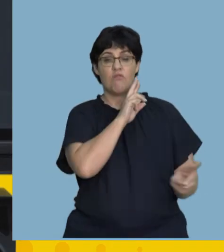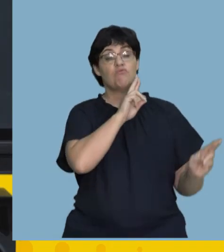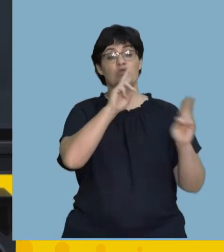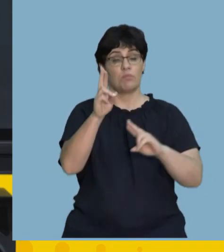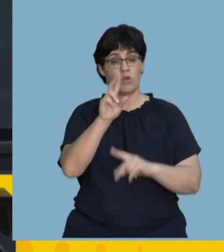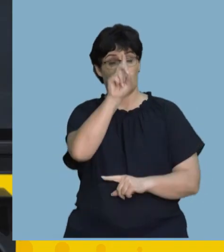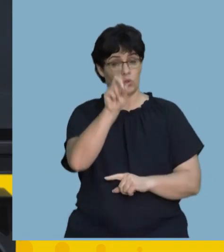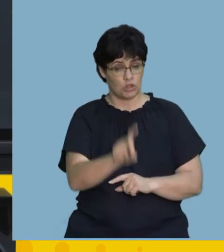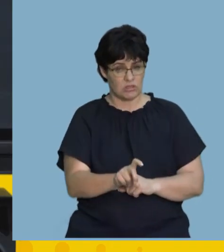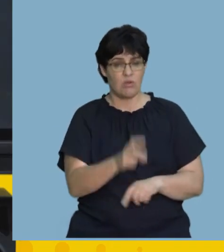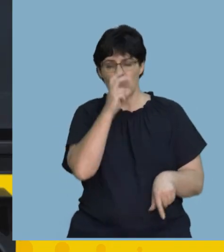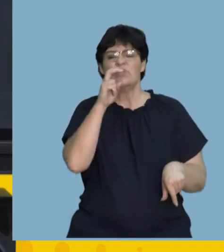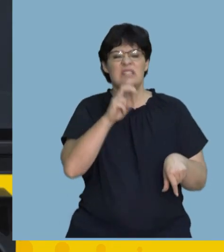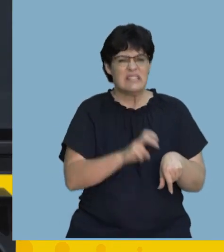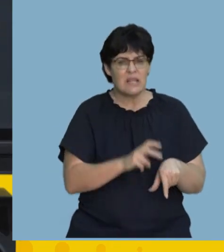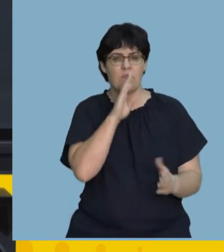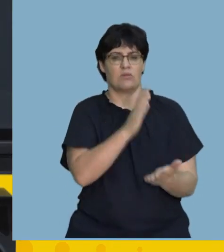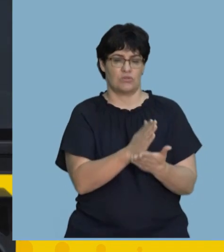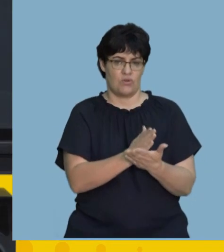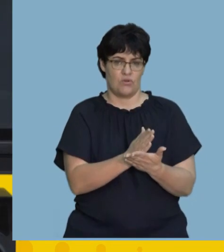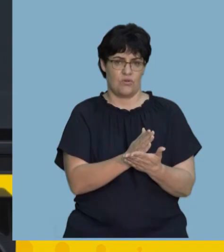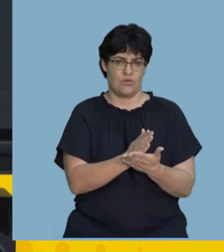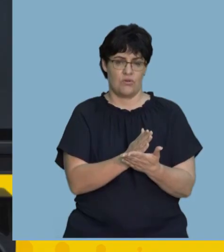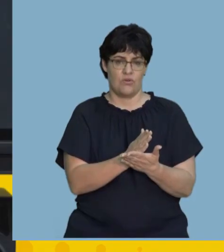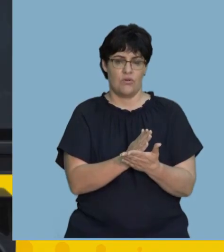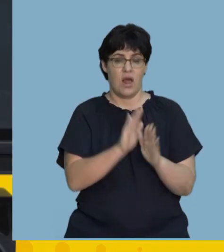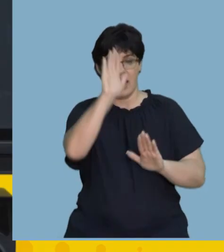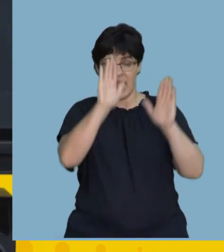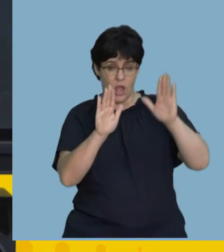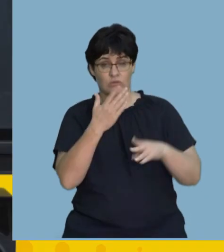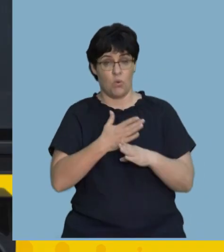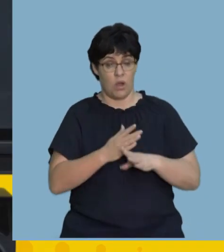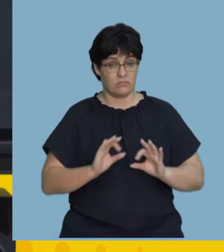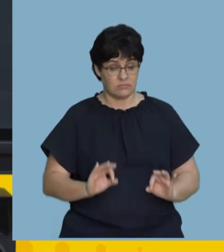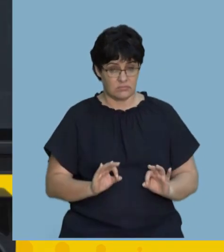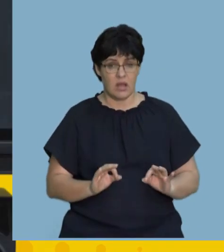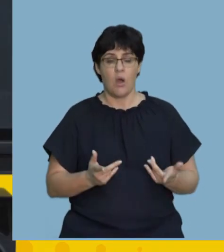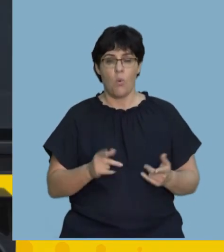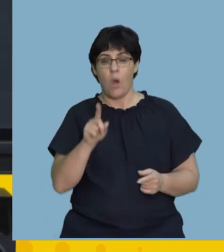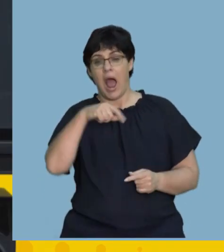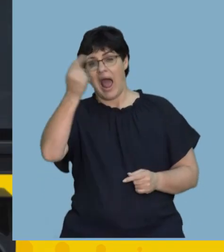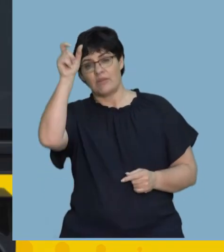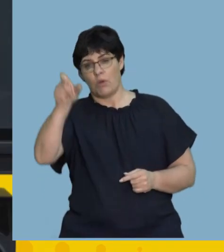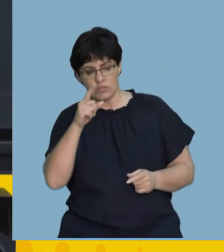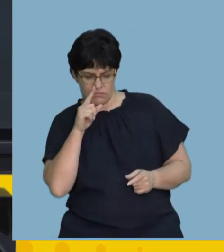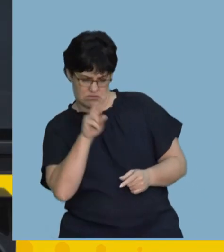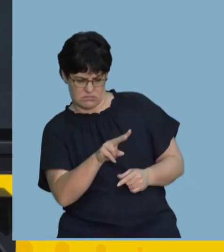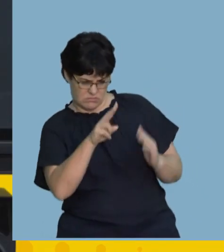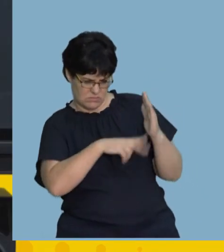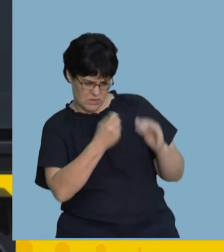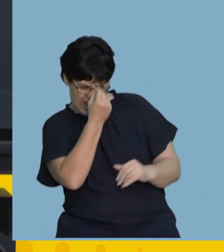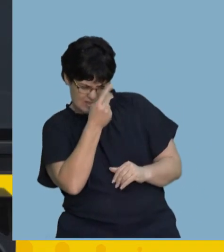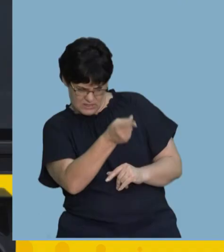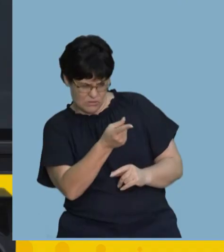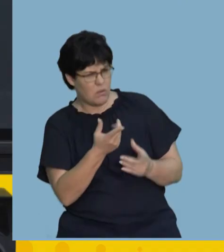also need to make sure that the layout of your work, because somebody has to make sense of how you arrived at the